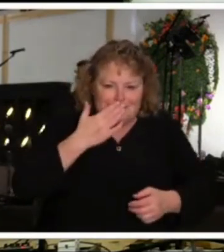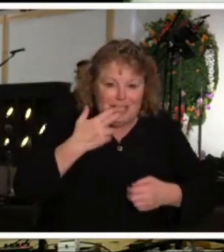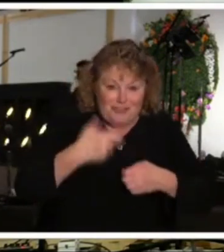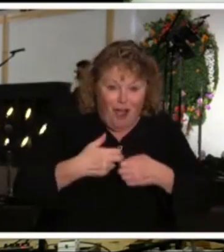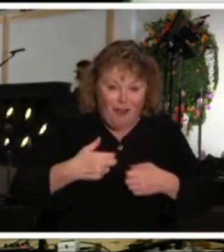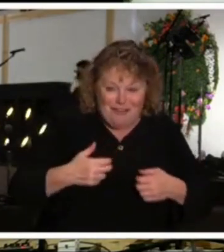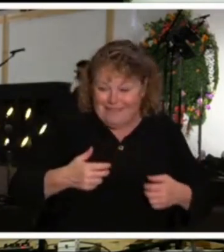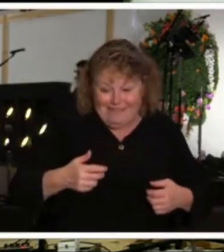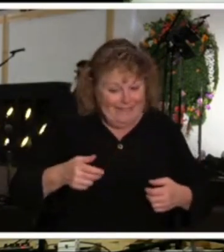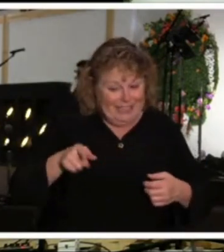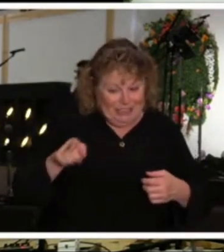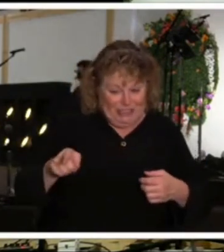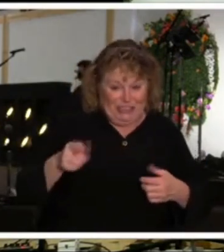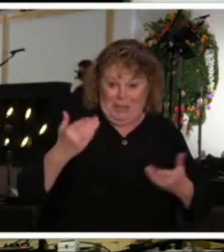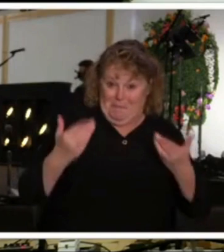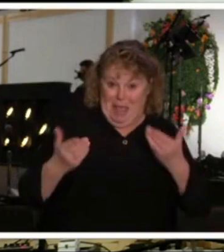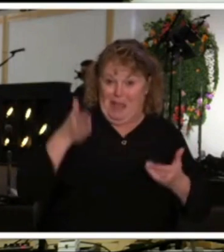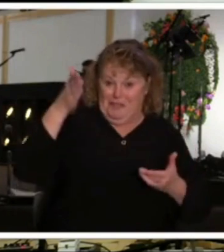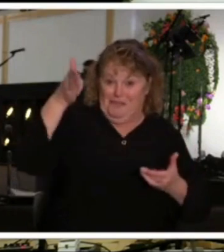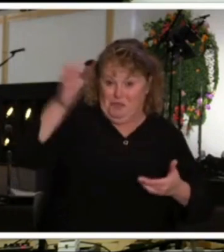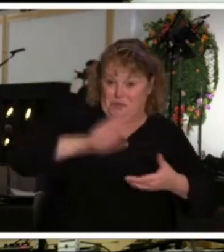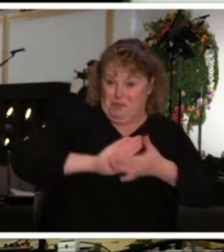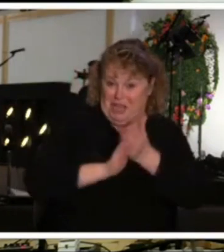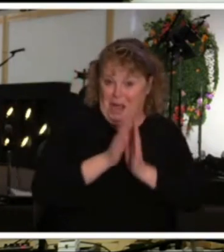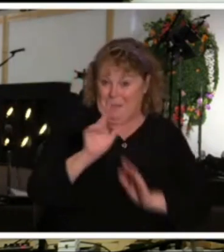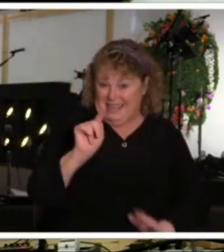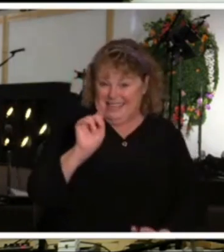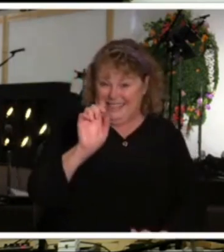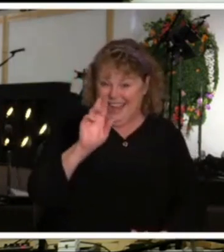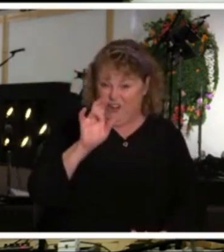little terrorist. I don't know. But she,